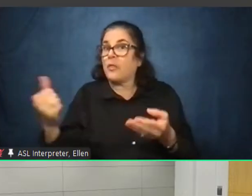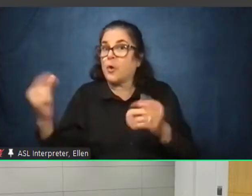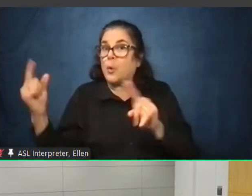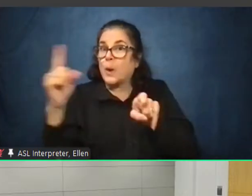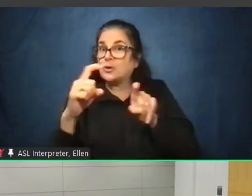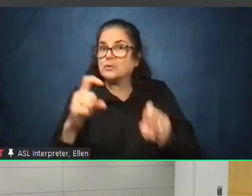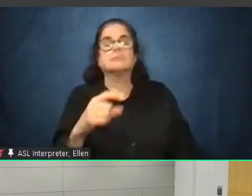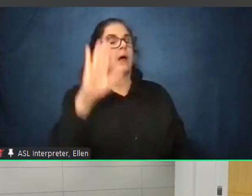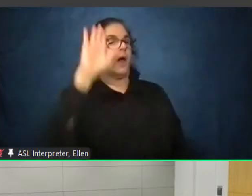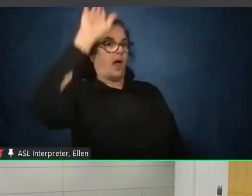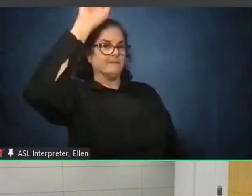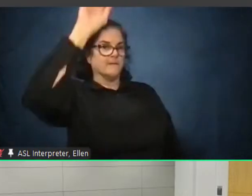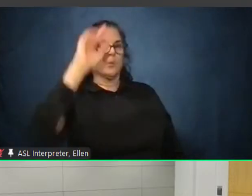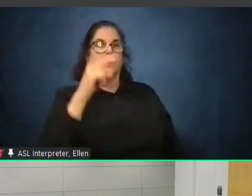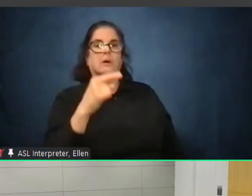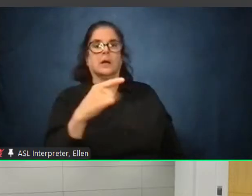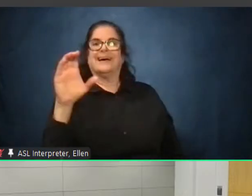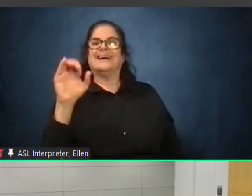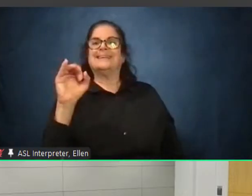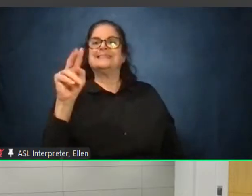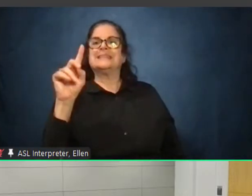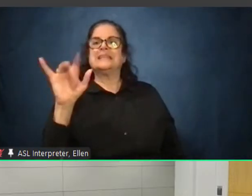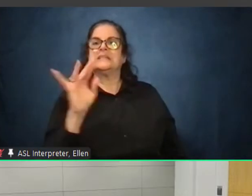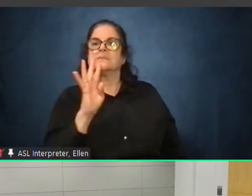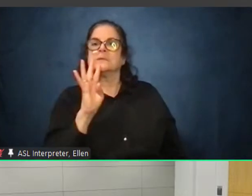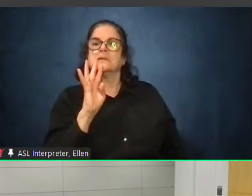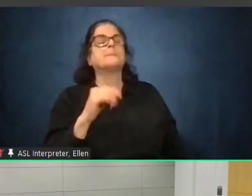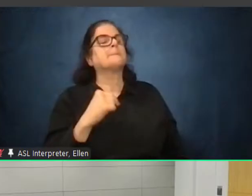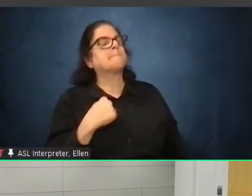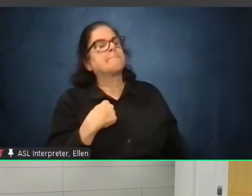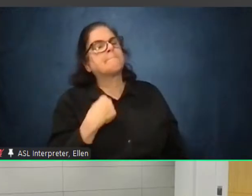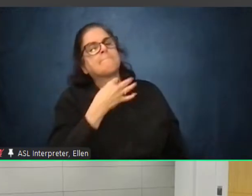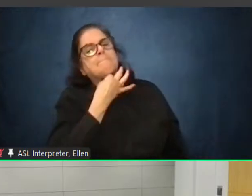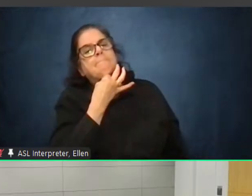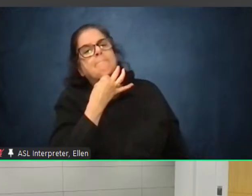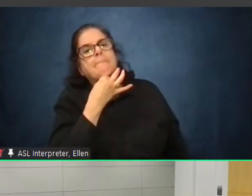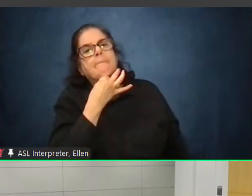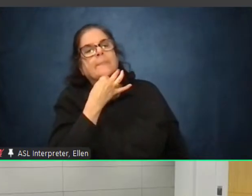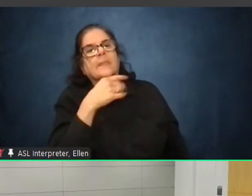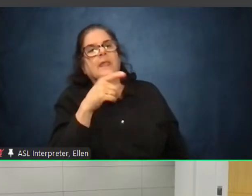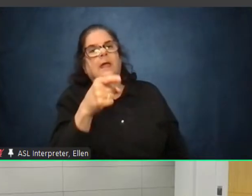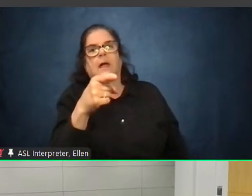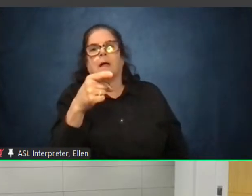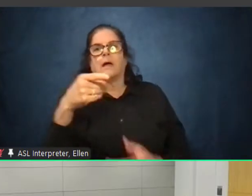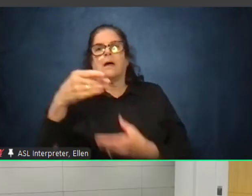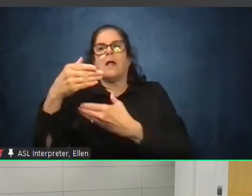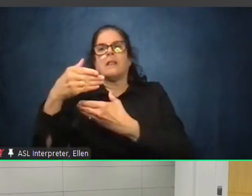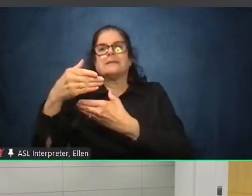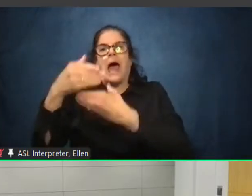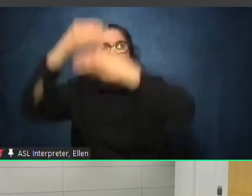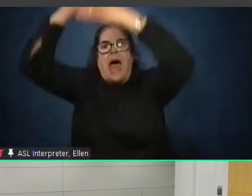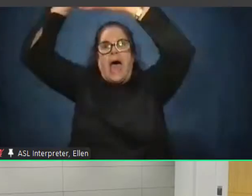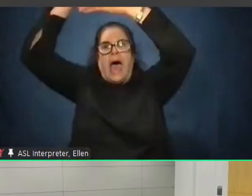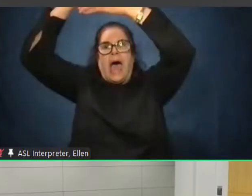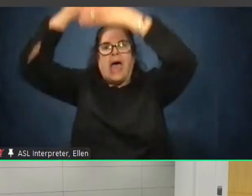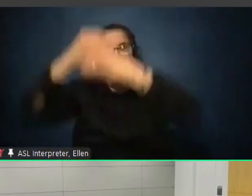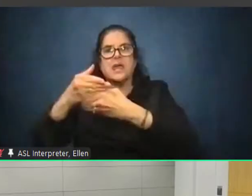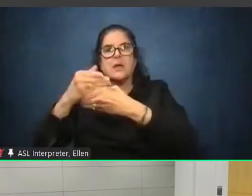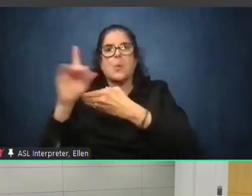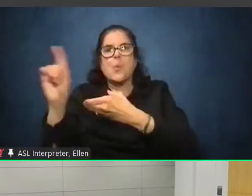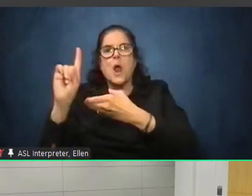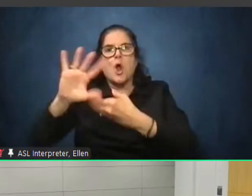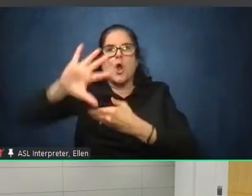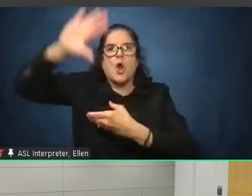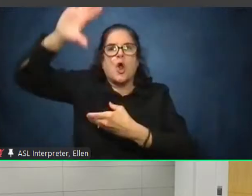I have a question. Yes, Cindy. I just wanted to know, how high are these signs going to be? Like, where are they going to be